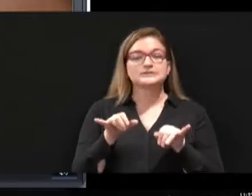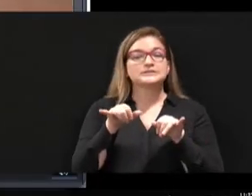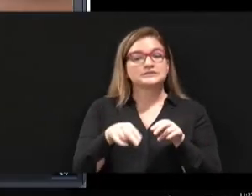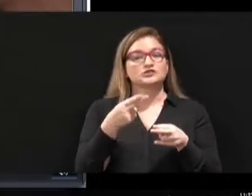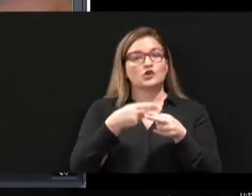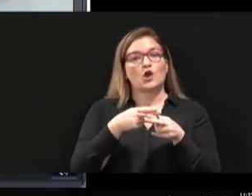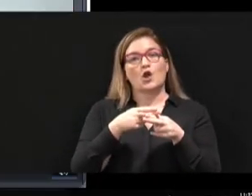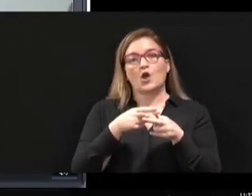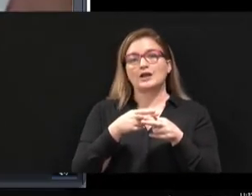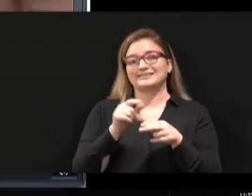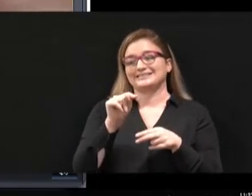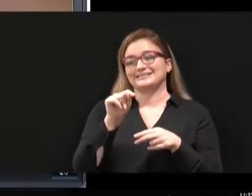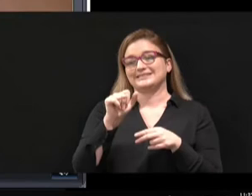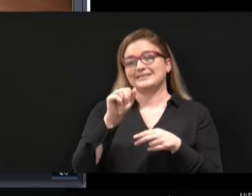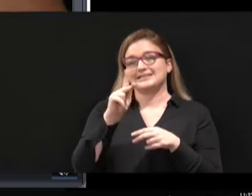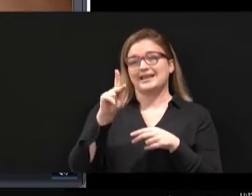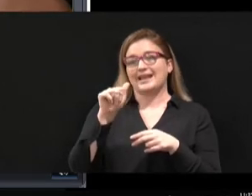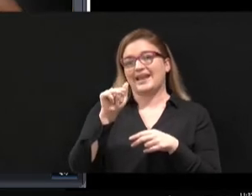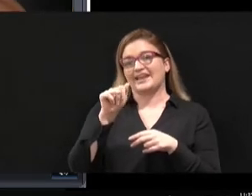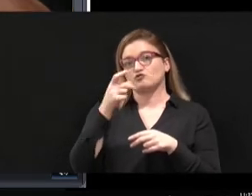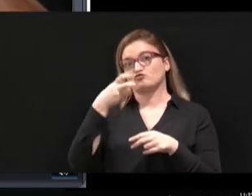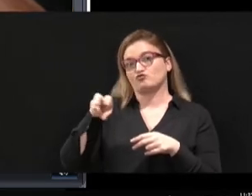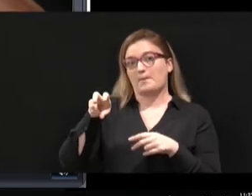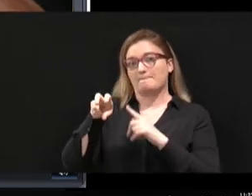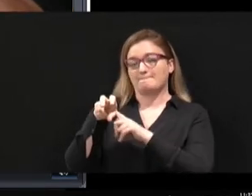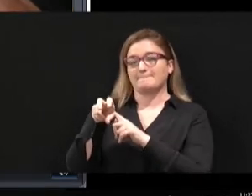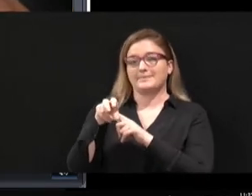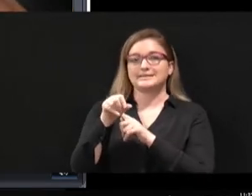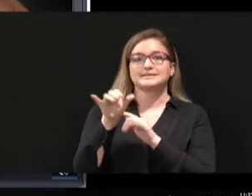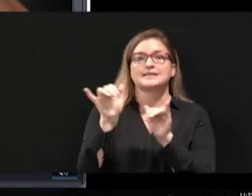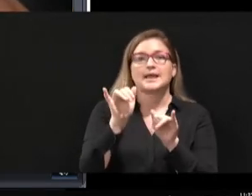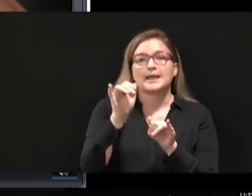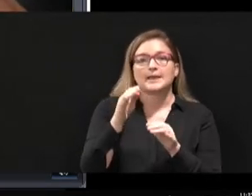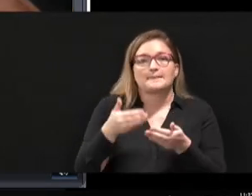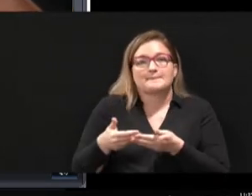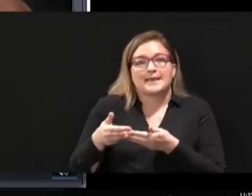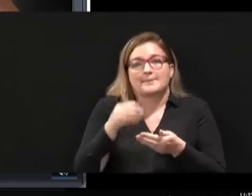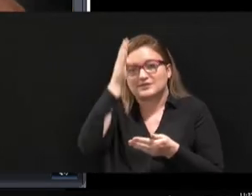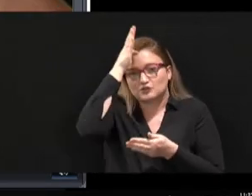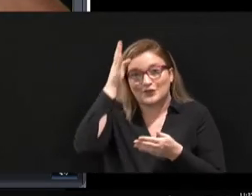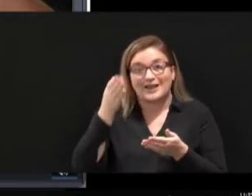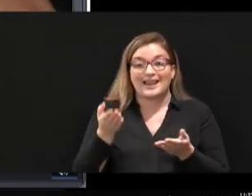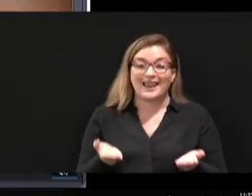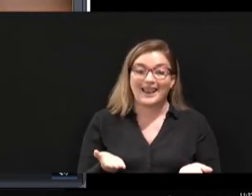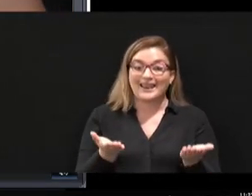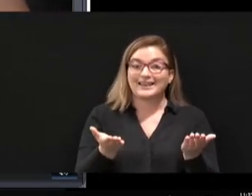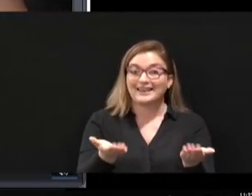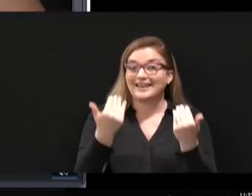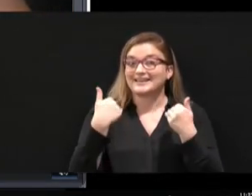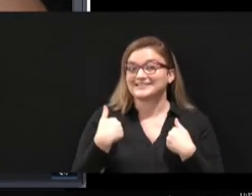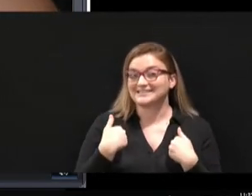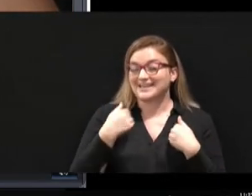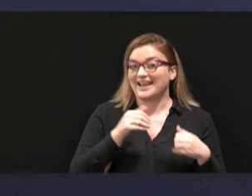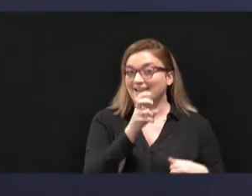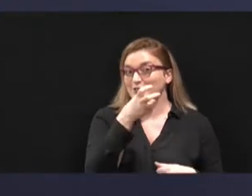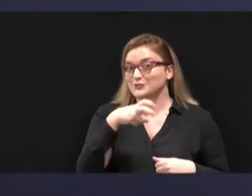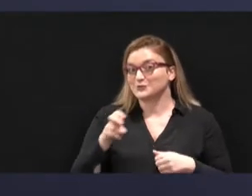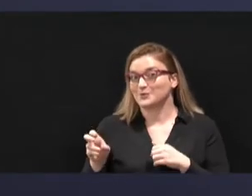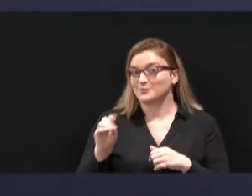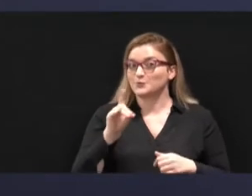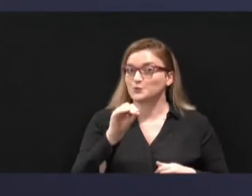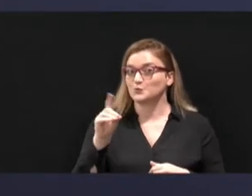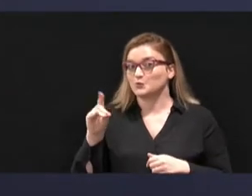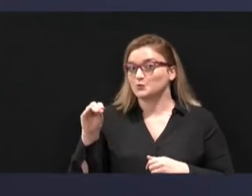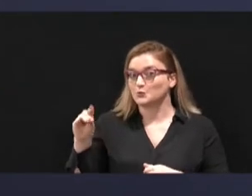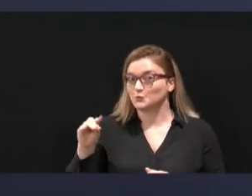an alliteration game. So it's Baby Shark. You ready? Let's take a trip, doot, doot, doot, doot, doot, doot. Take a